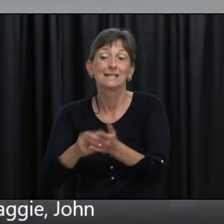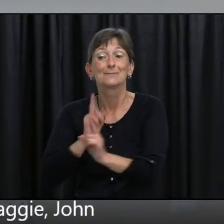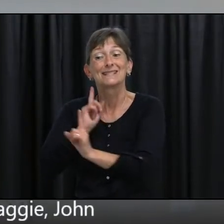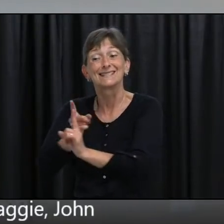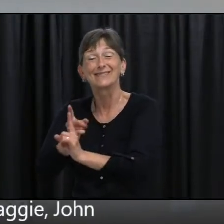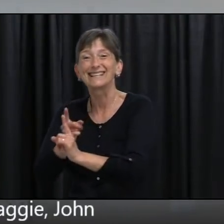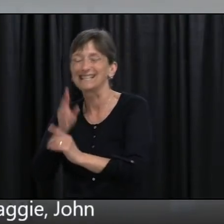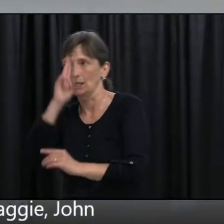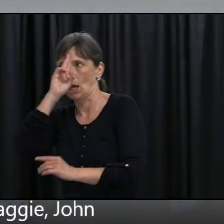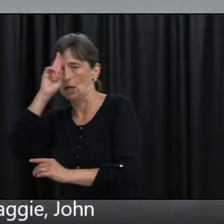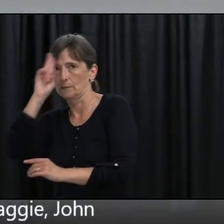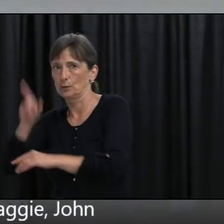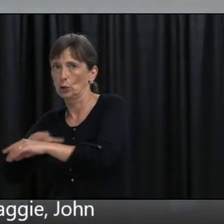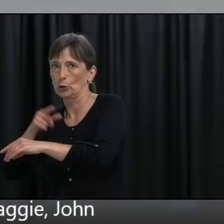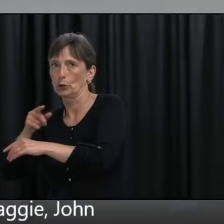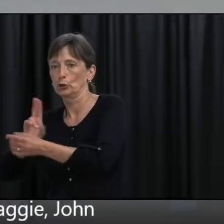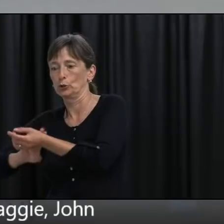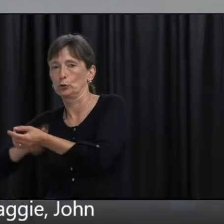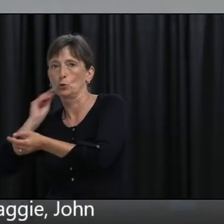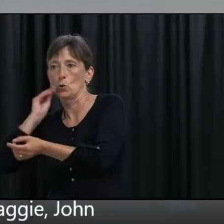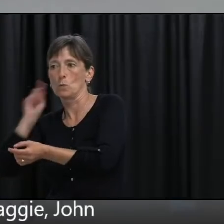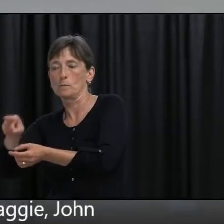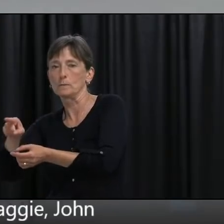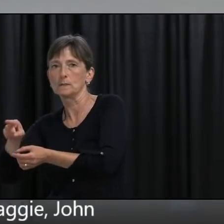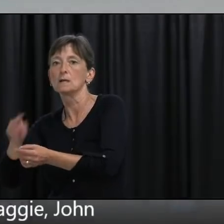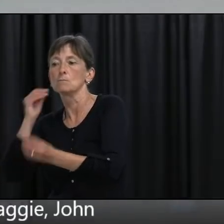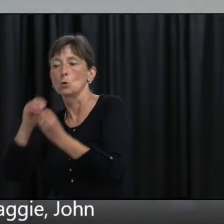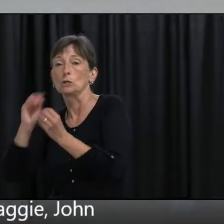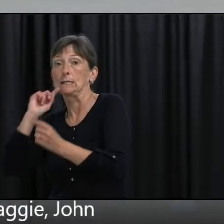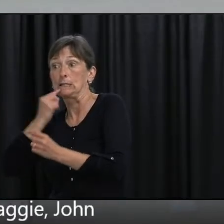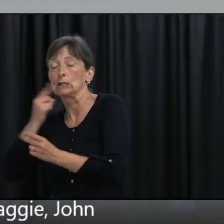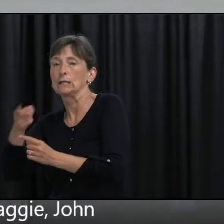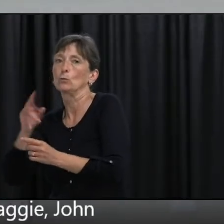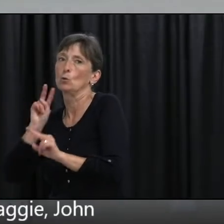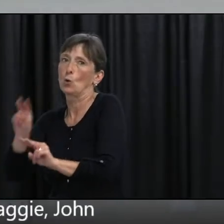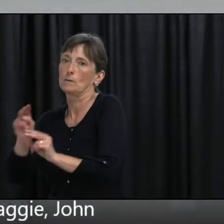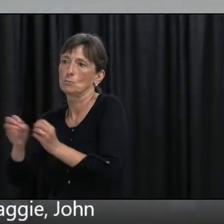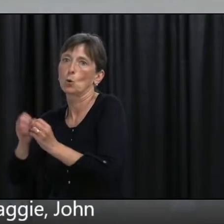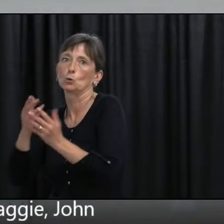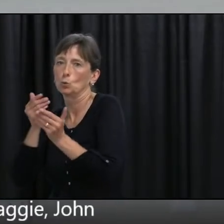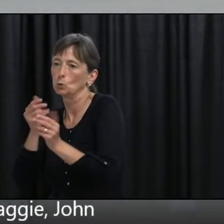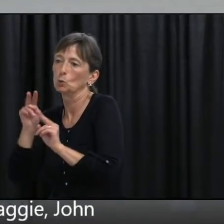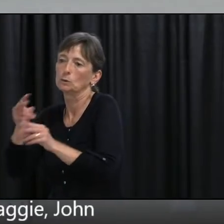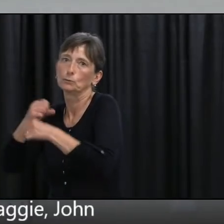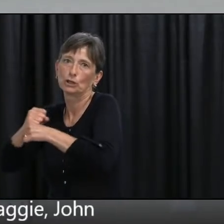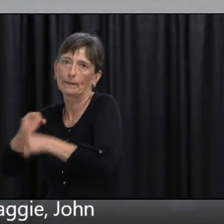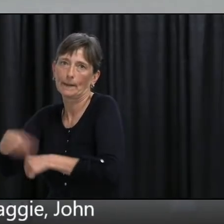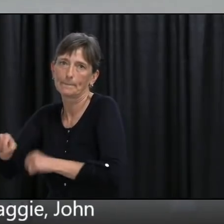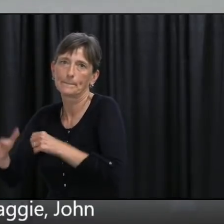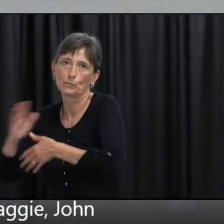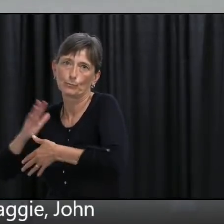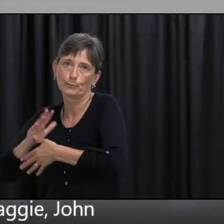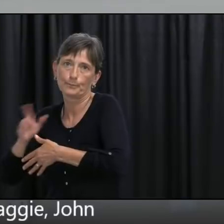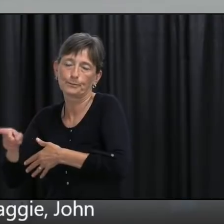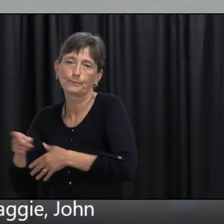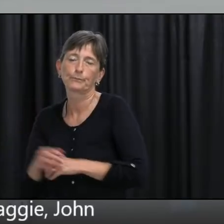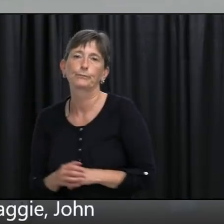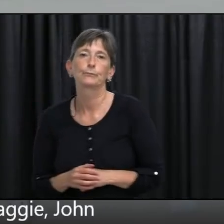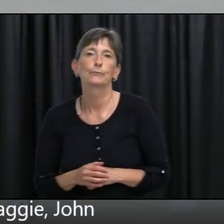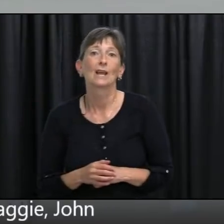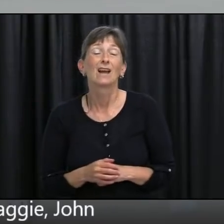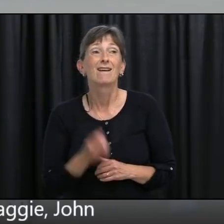particularly. Given the fact that a vaccine under ideal circumstances is not going to be trialed anywhere in the